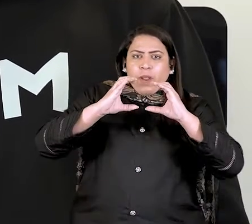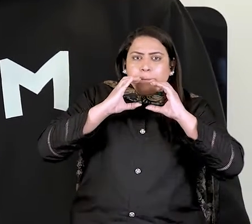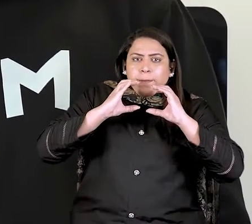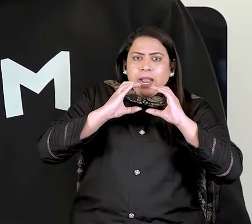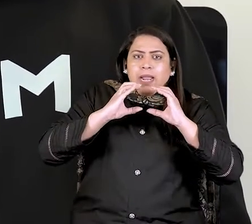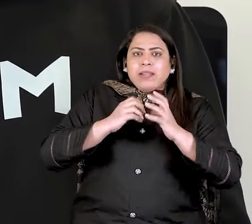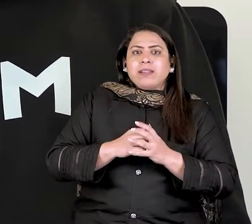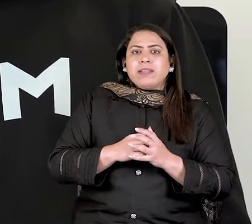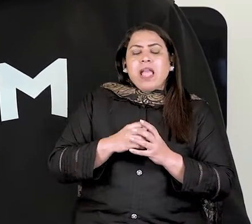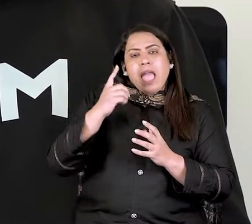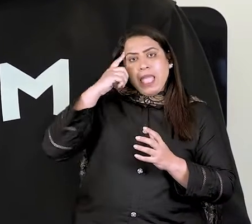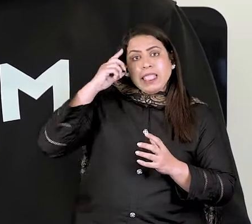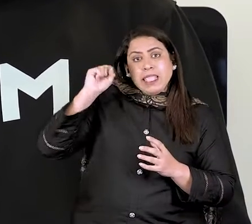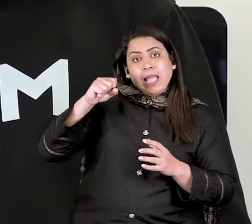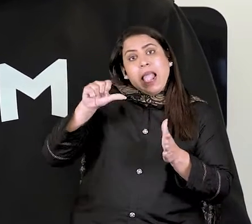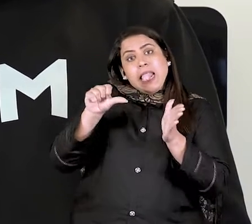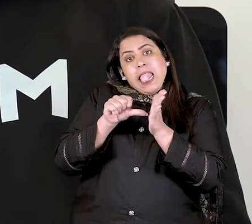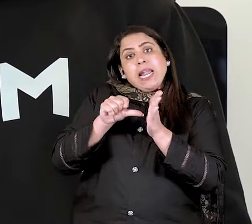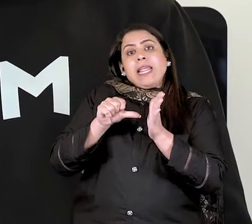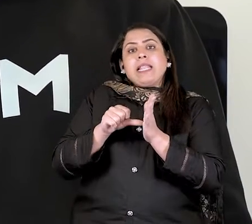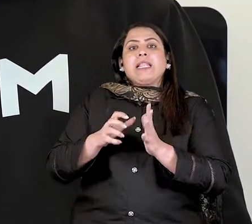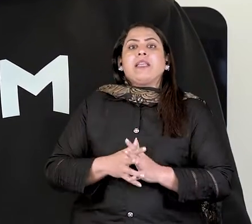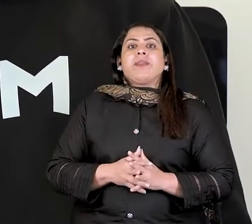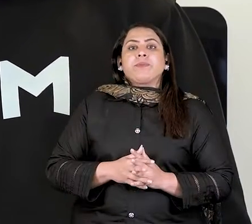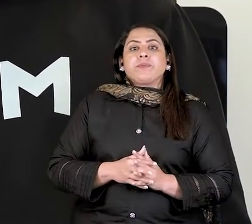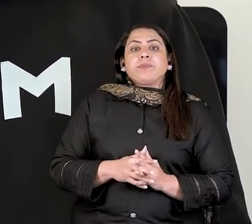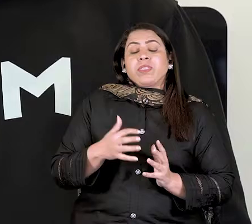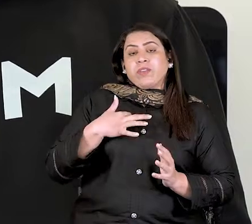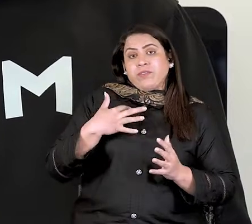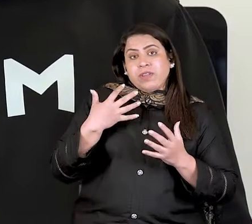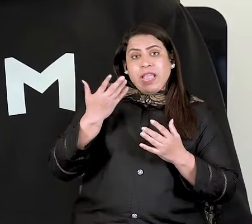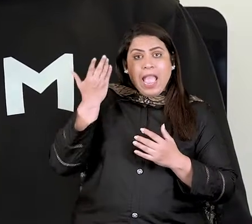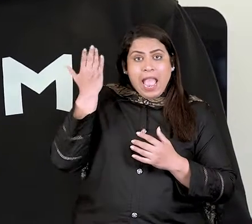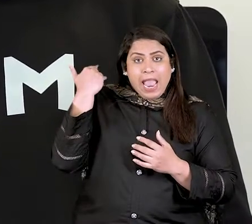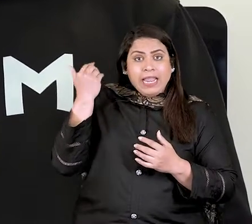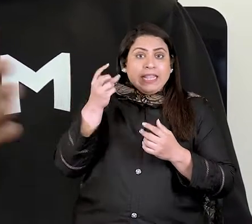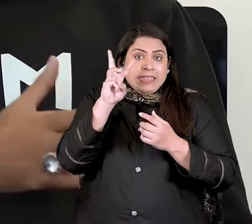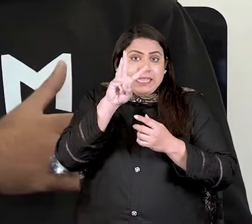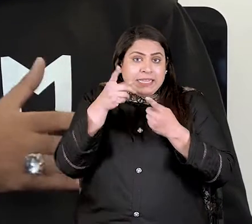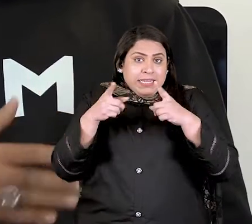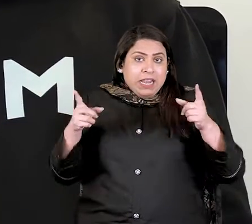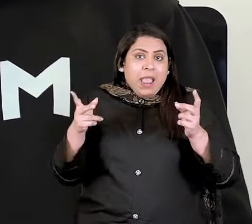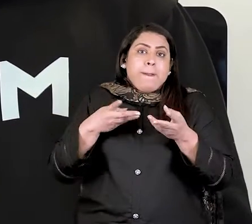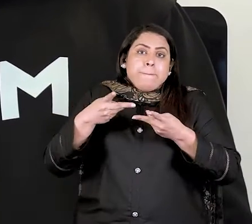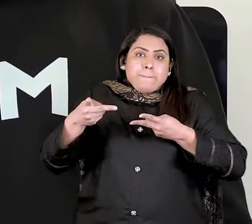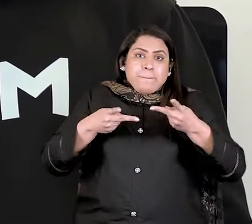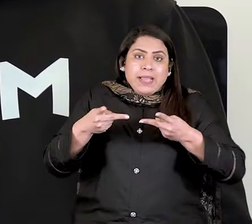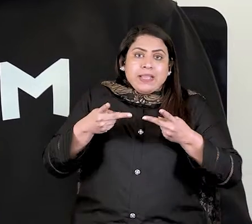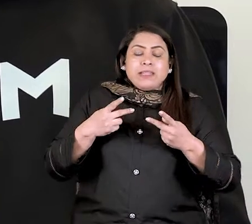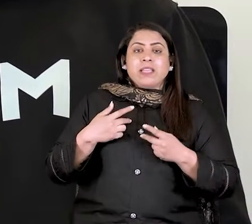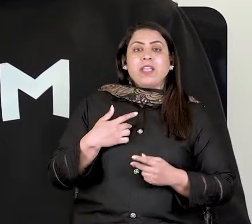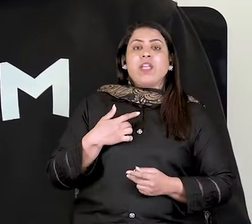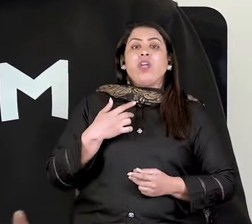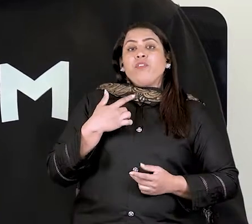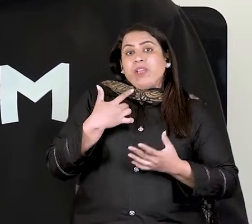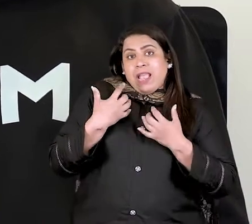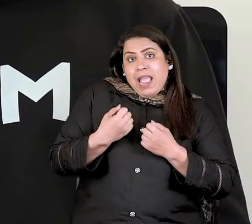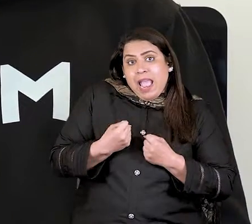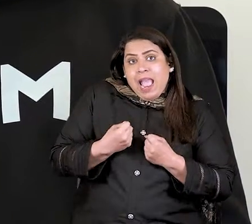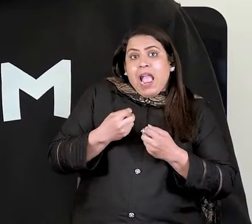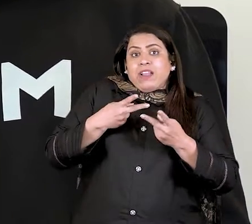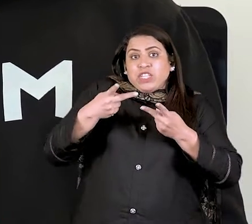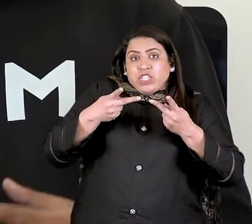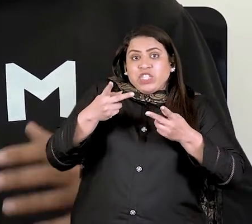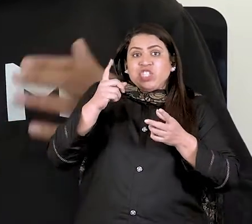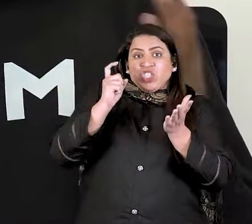that back in London, we have three different businesses. We have a chicken